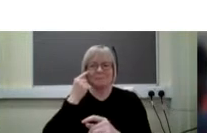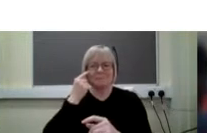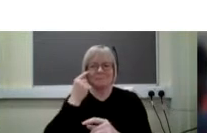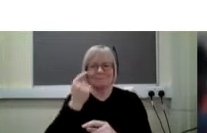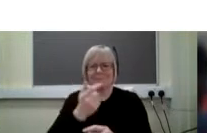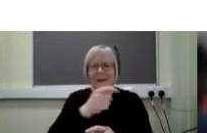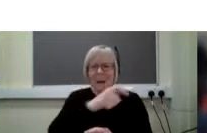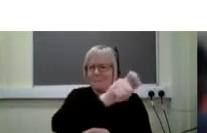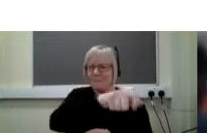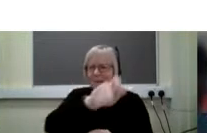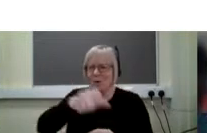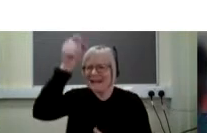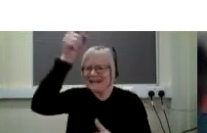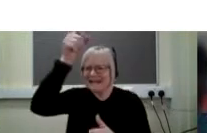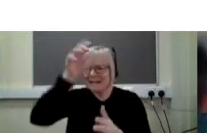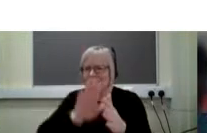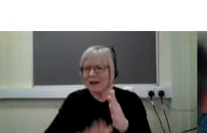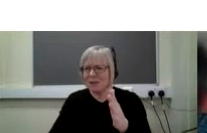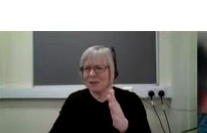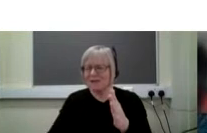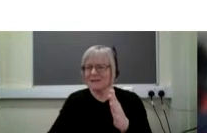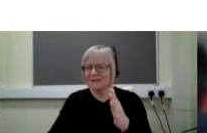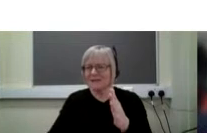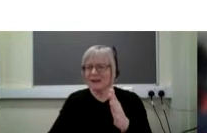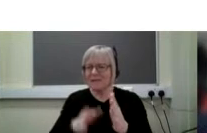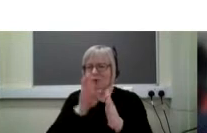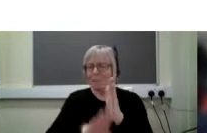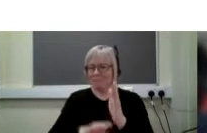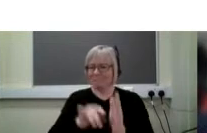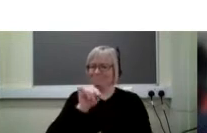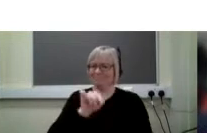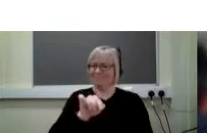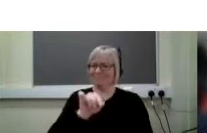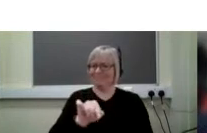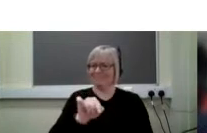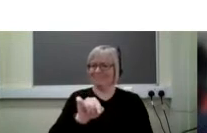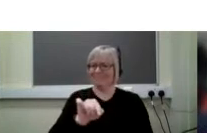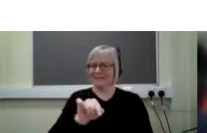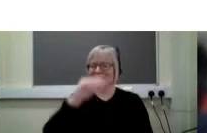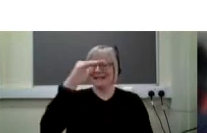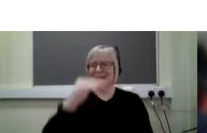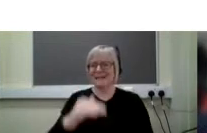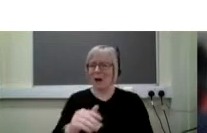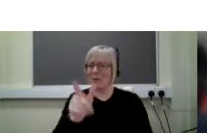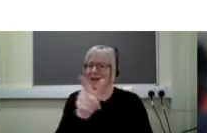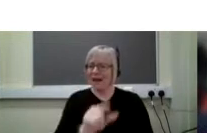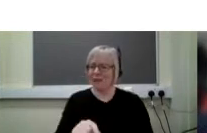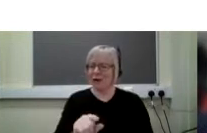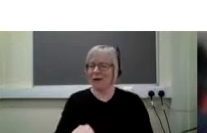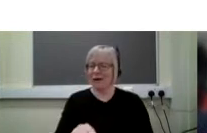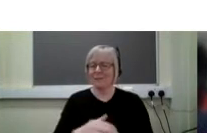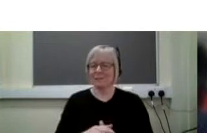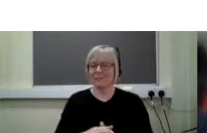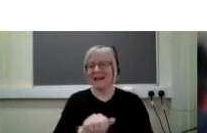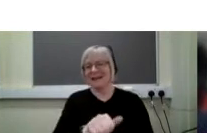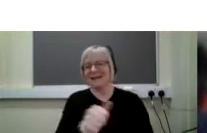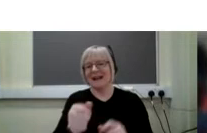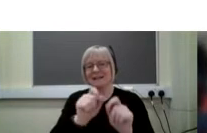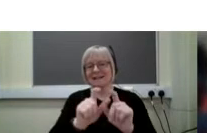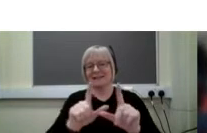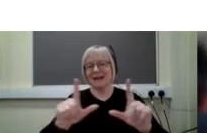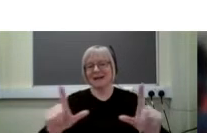experiences of people with disabilities in a single country, and that was South Africa. Mary, next slide,